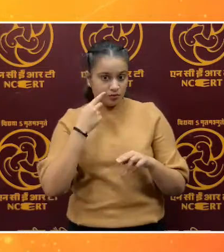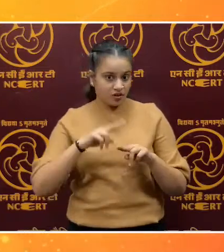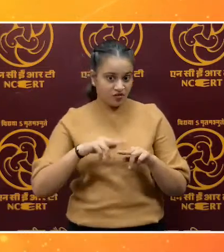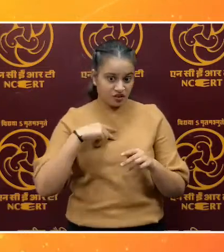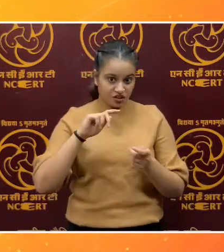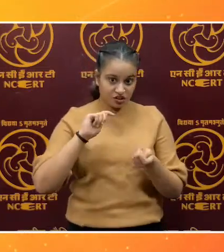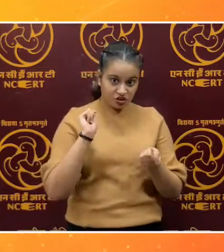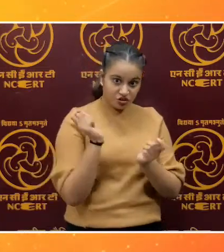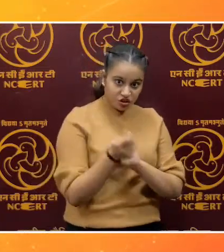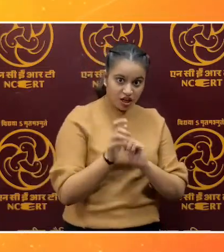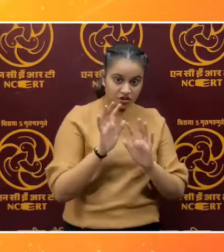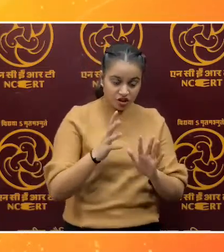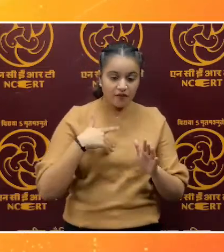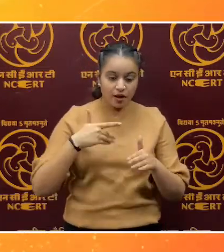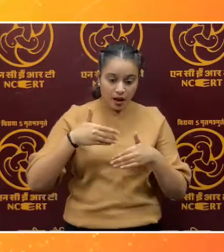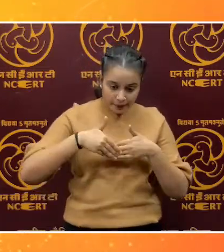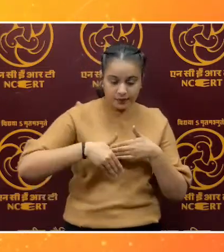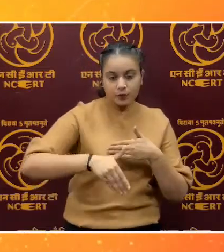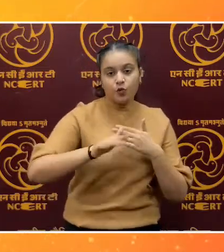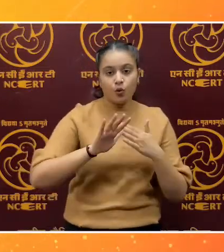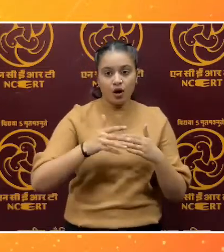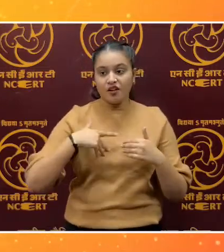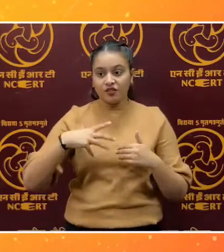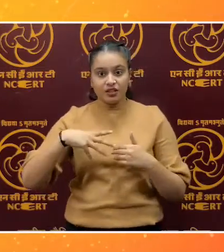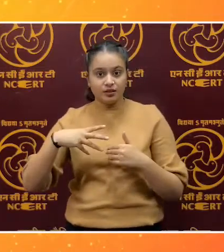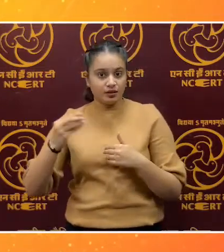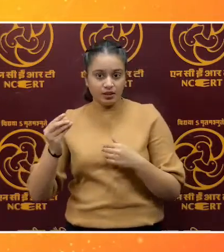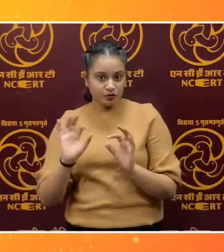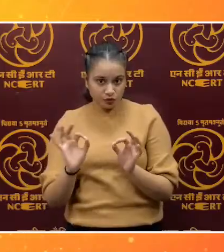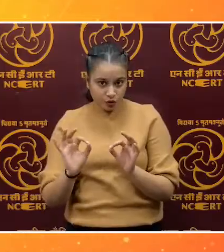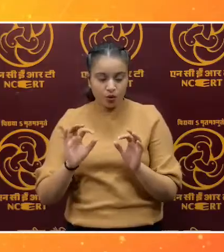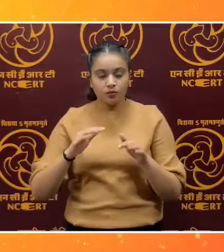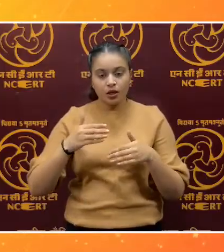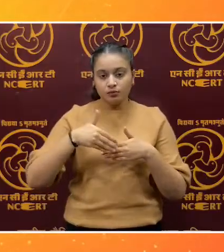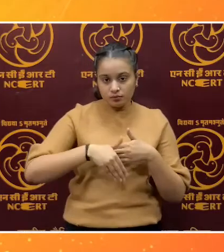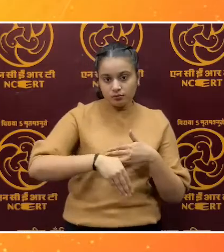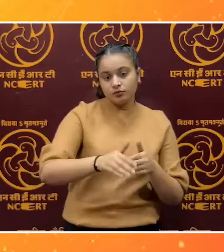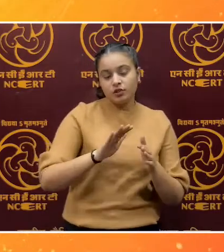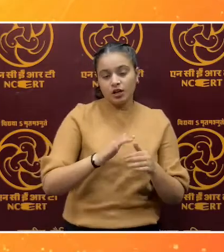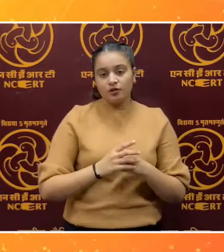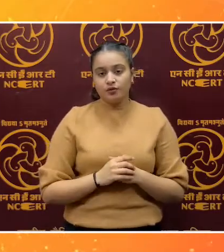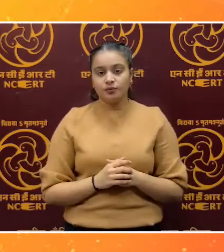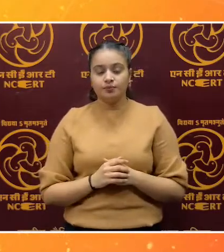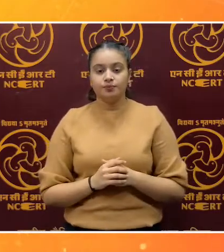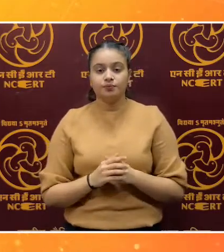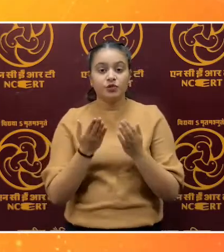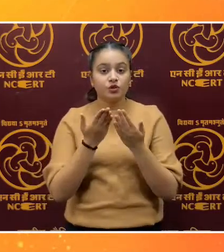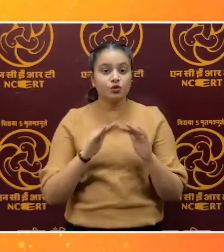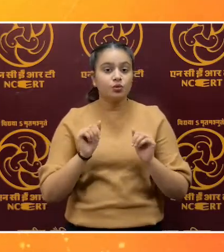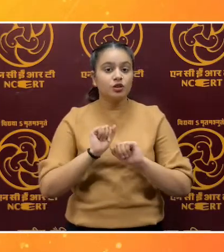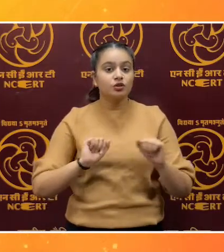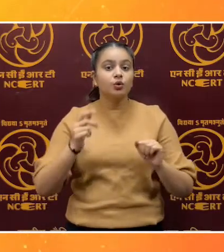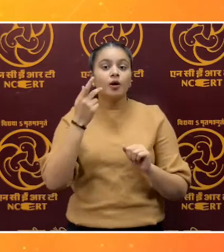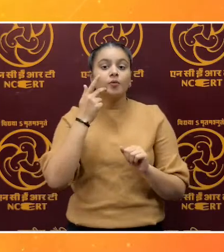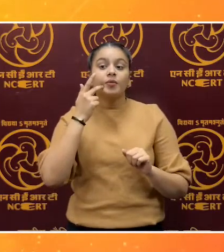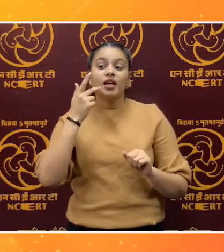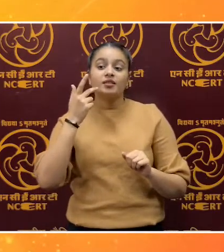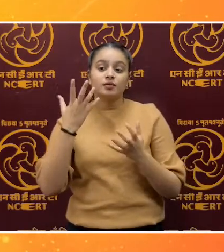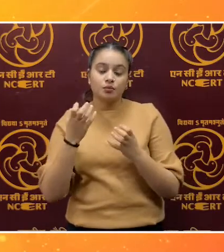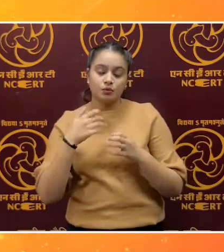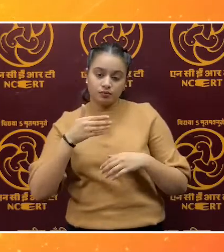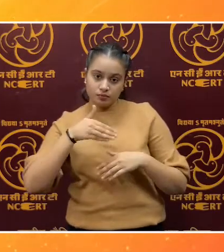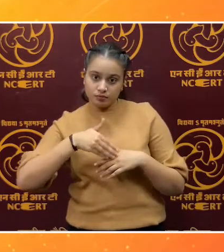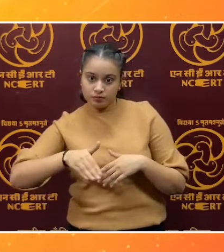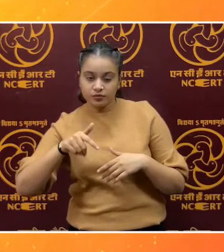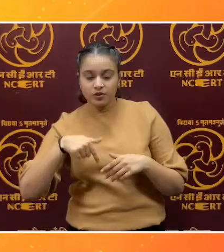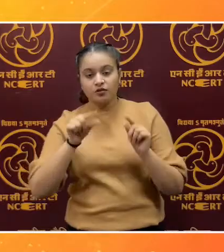transition of moving out of the house. So that way the children, they stepped out of the house to board the bus, like that. So